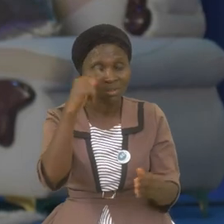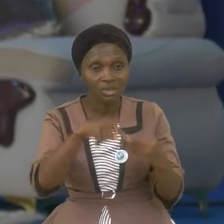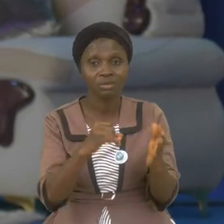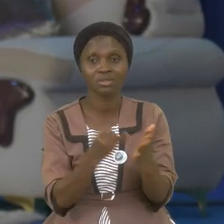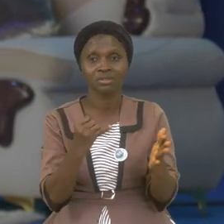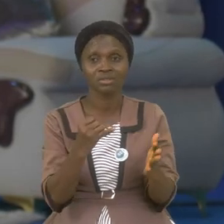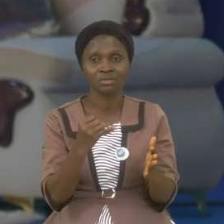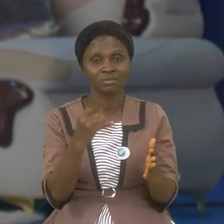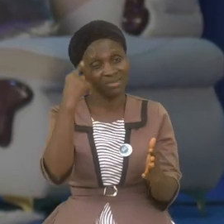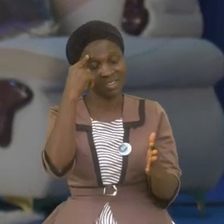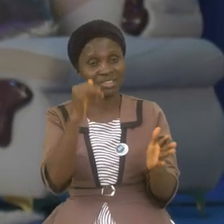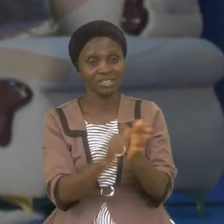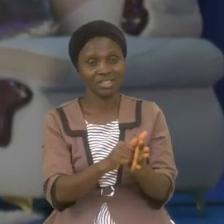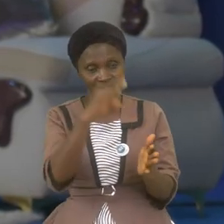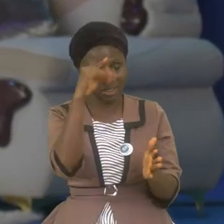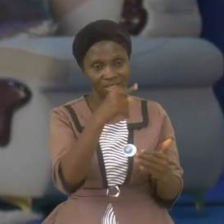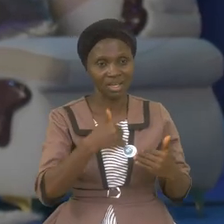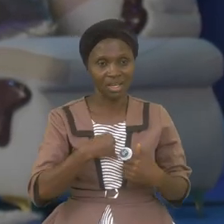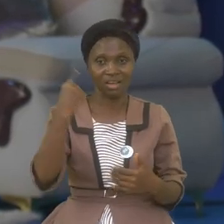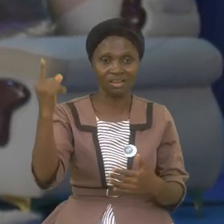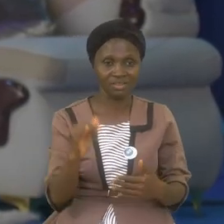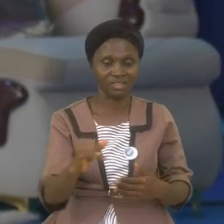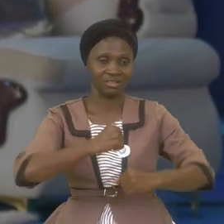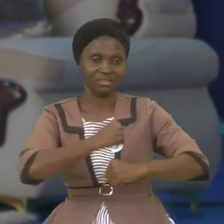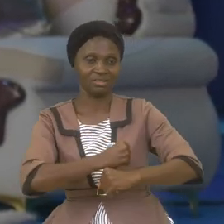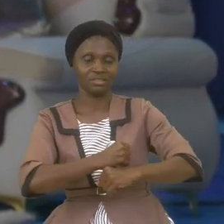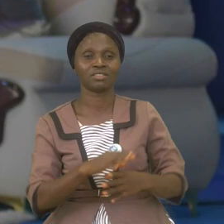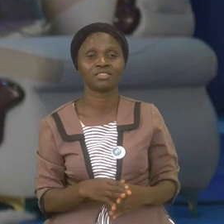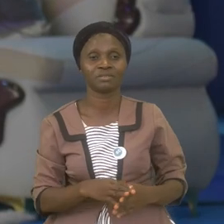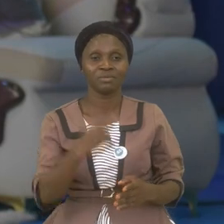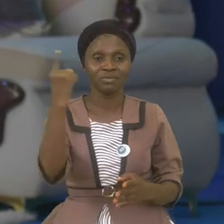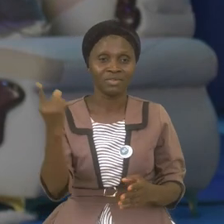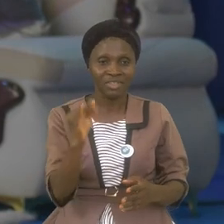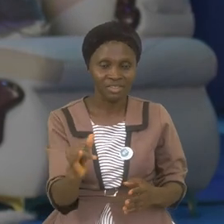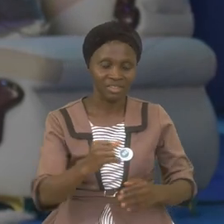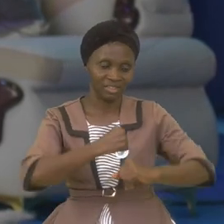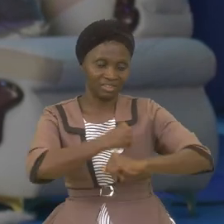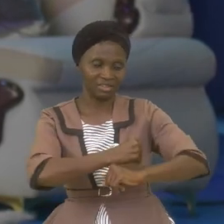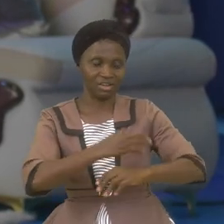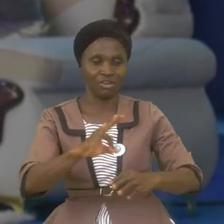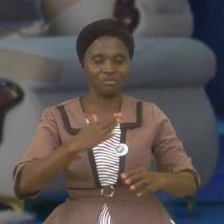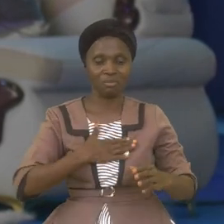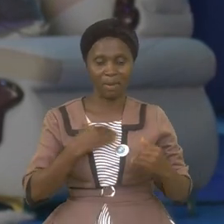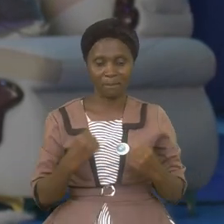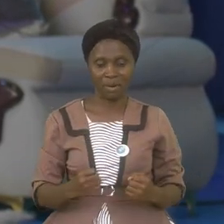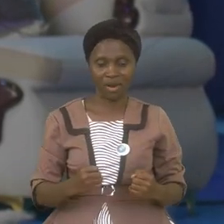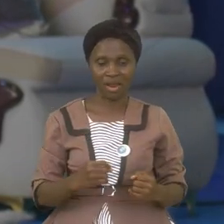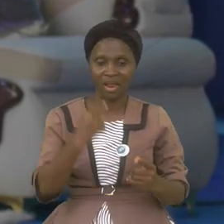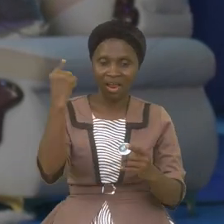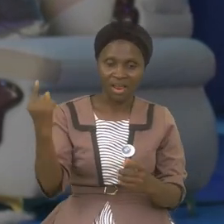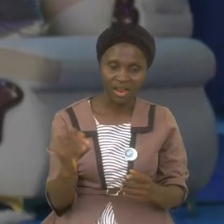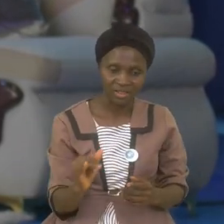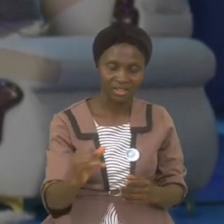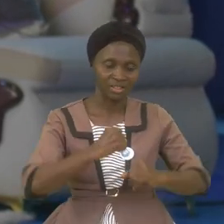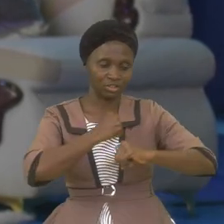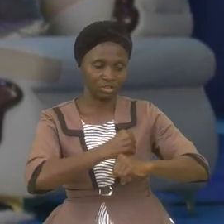eternal security, eternal security of my throne, eternal security of my power, eternal security of